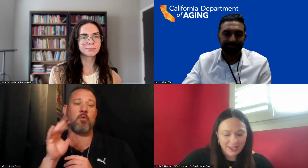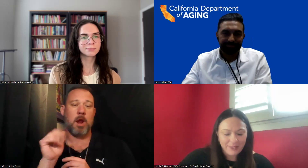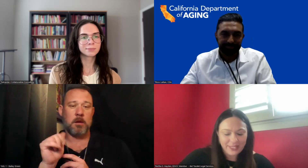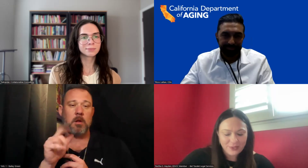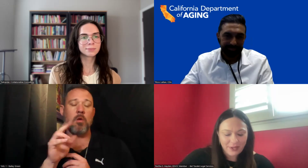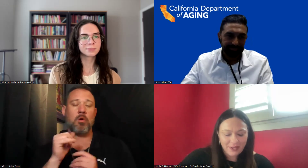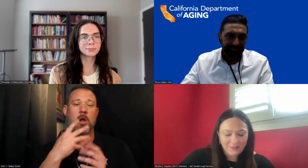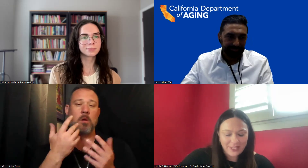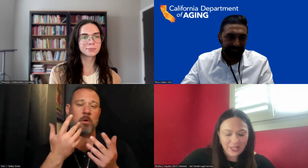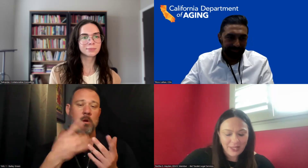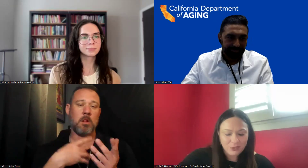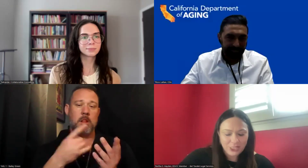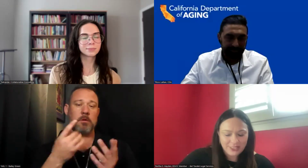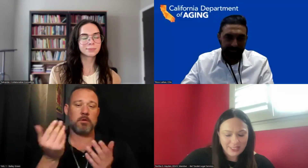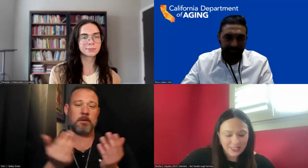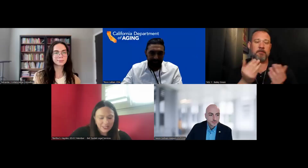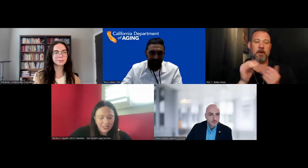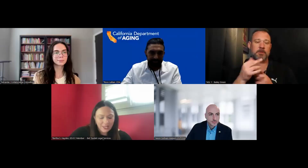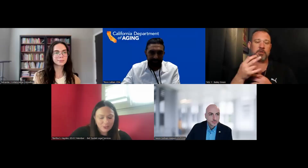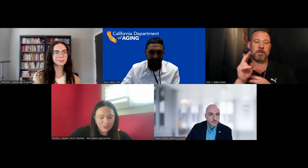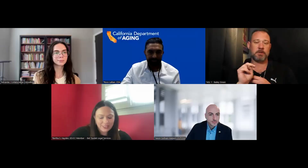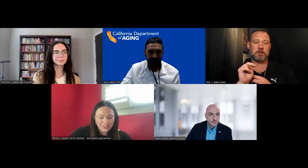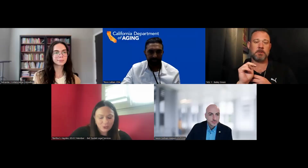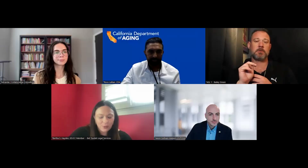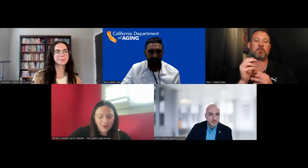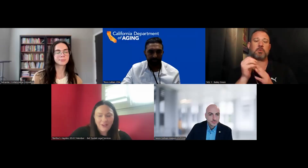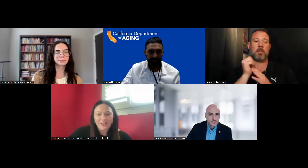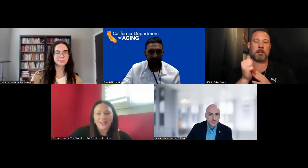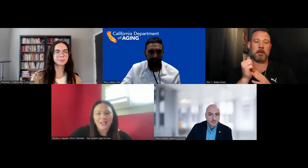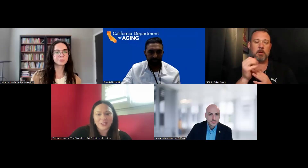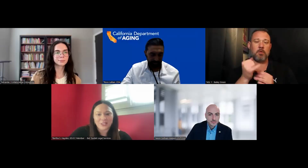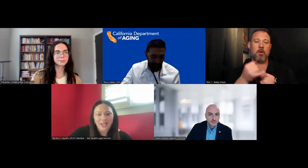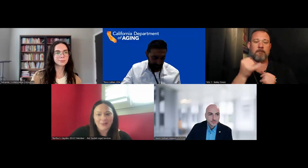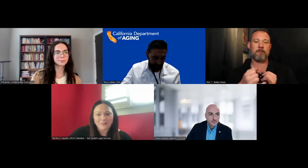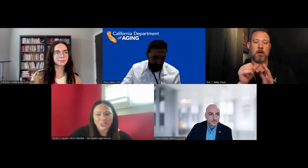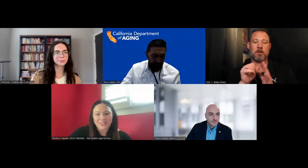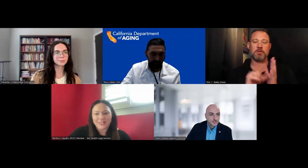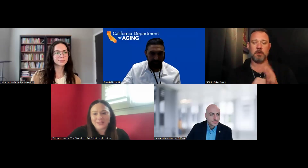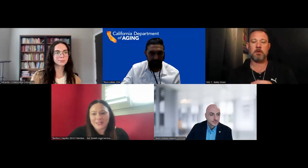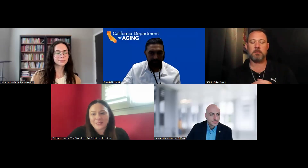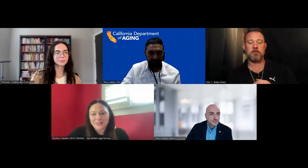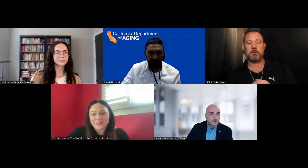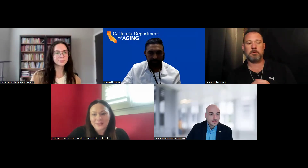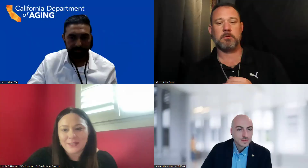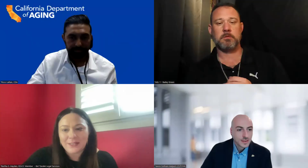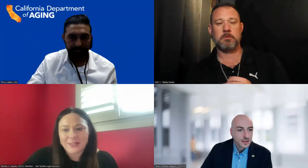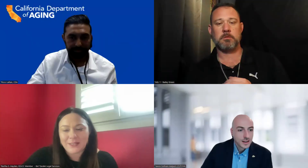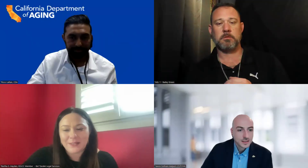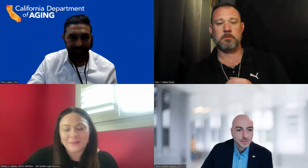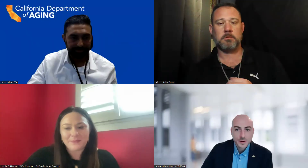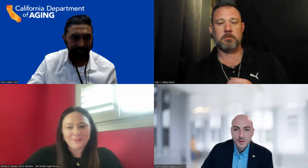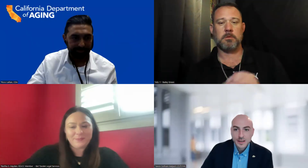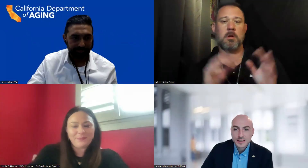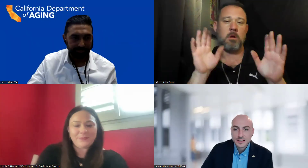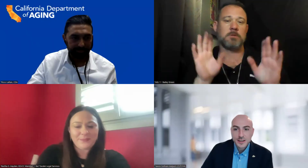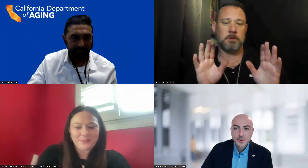this time, I'd like to invite Jason to lead us through our final agenda item. Jason?